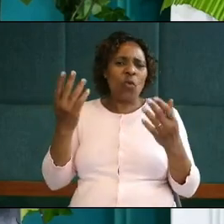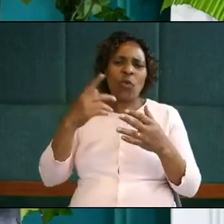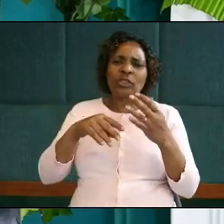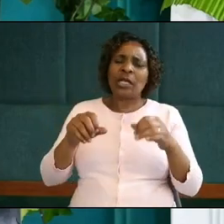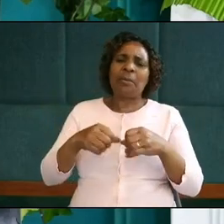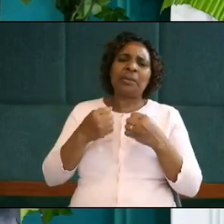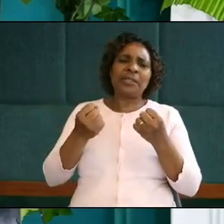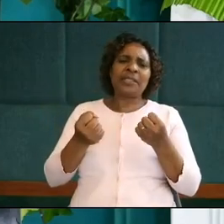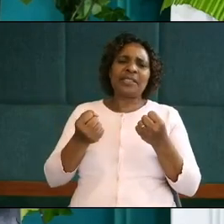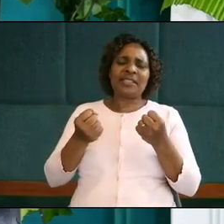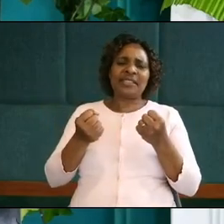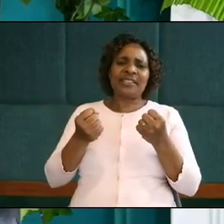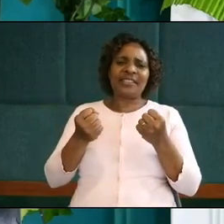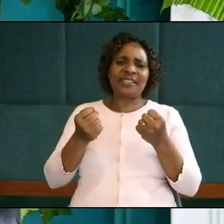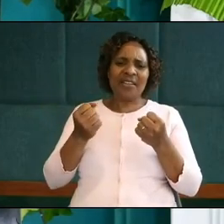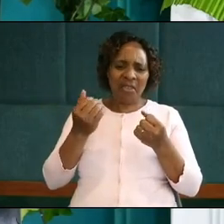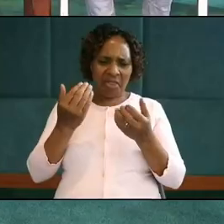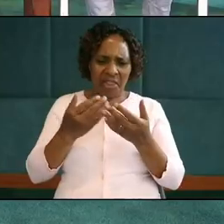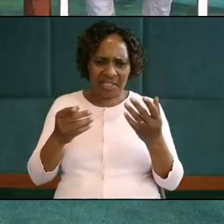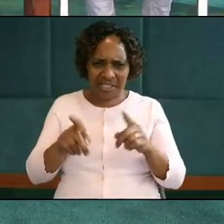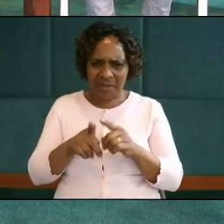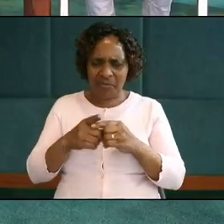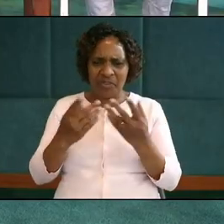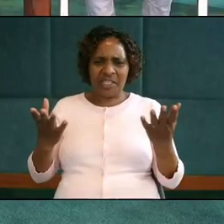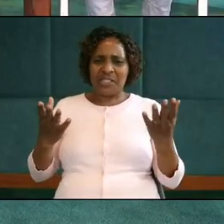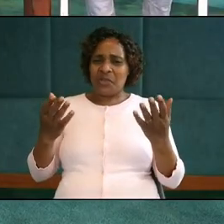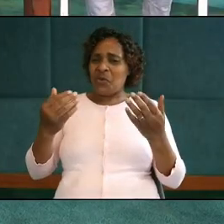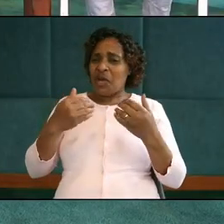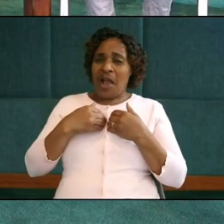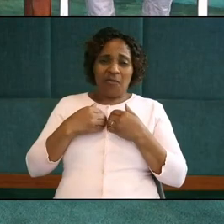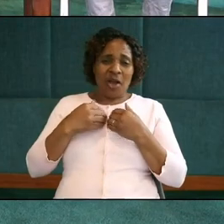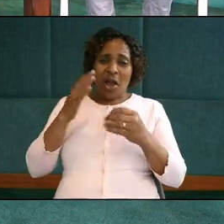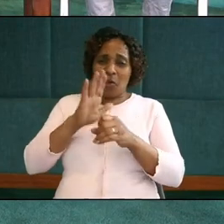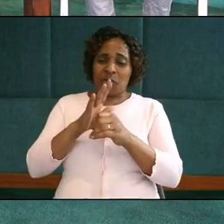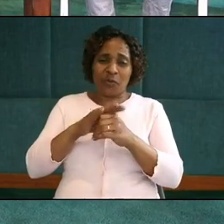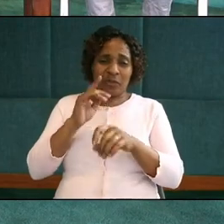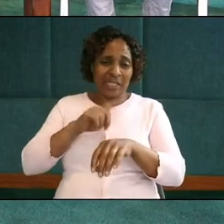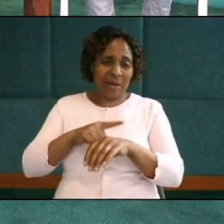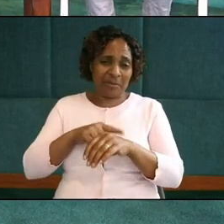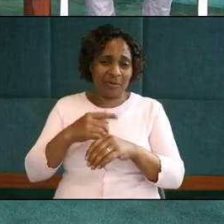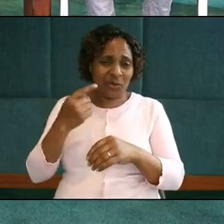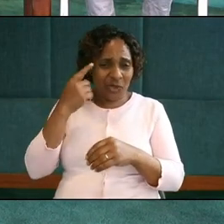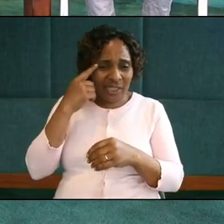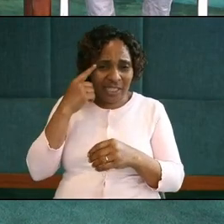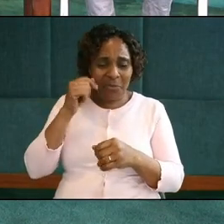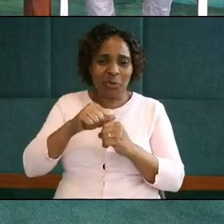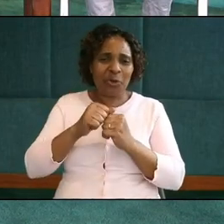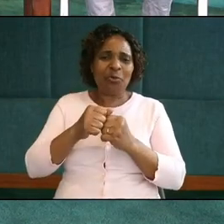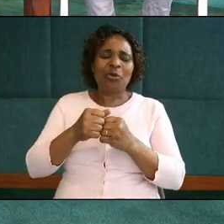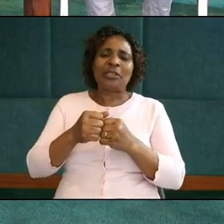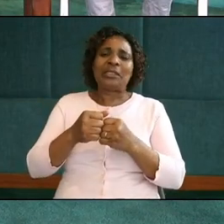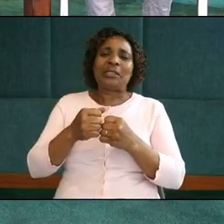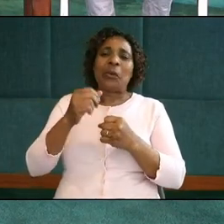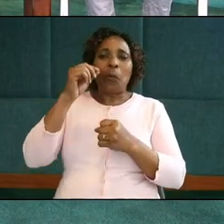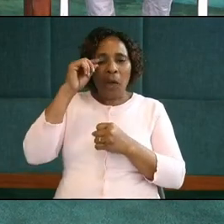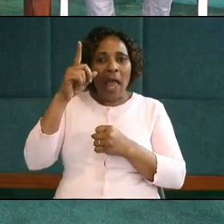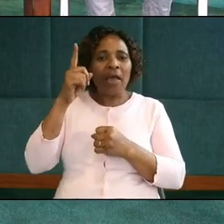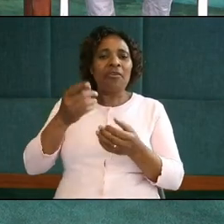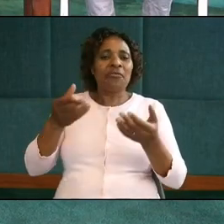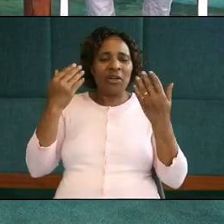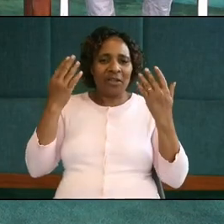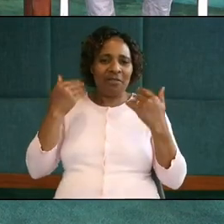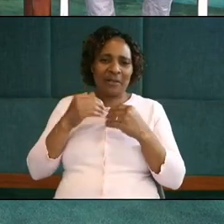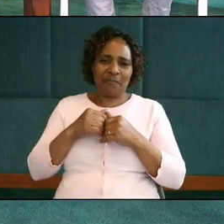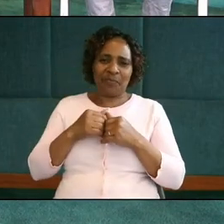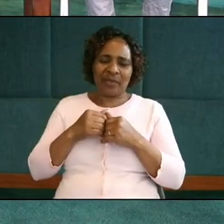happening? Yeah. Like, that sort of things. Like, yeah, you know, a lot of times we think that, you know, especially when you're young, you think that you can stay awake forever, you know, and there'll be